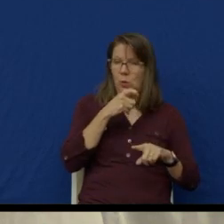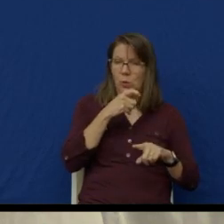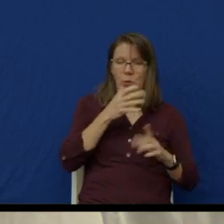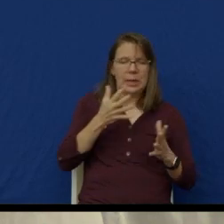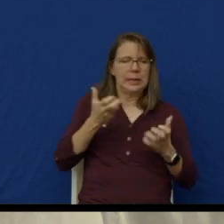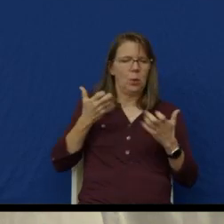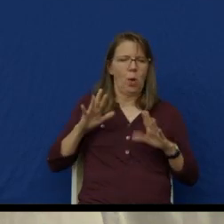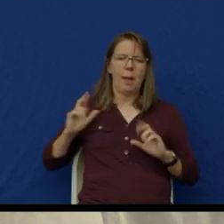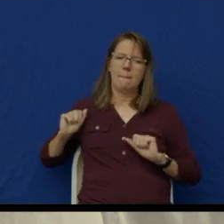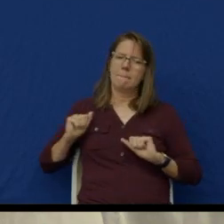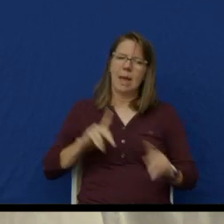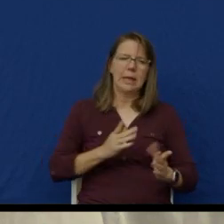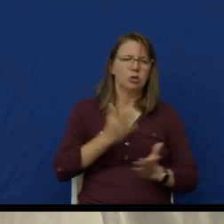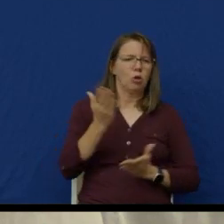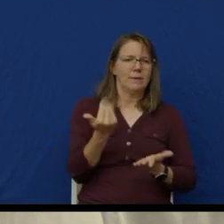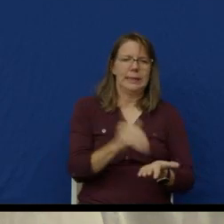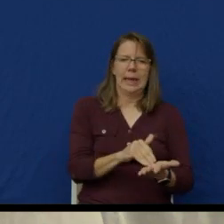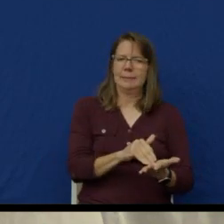to service,